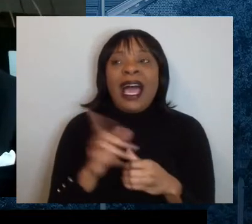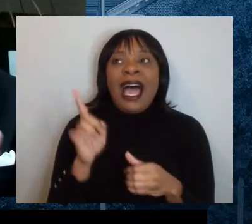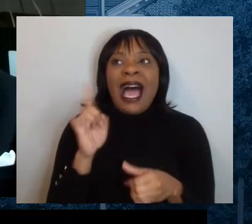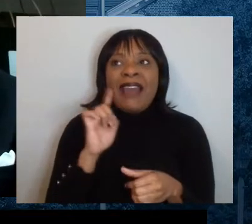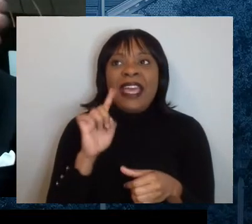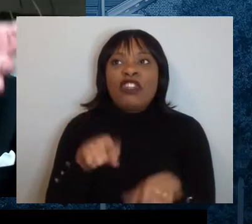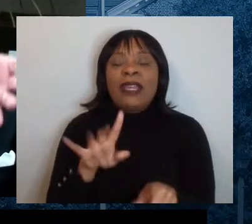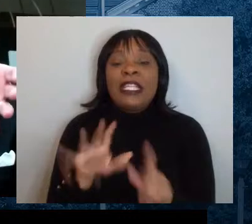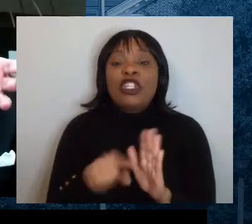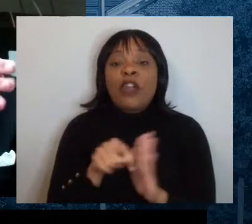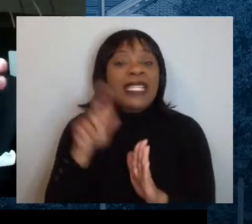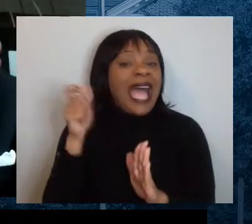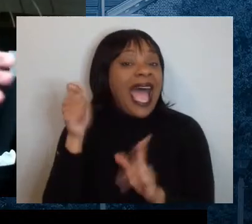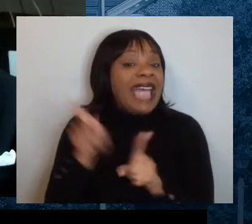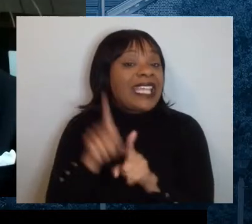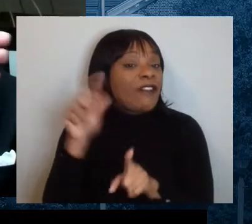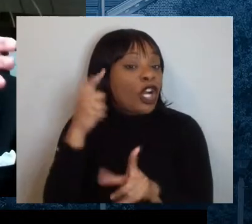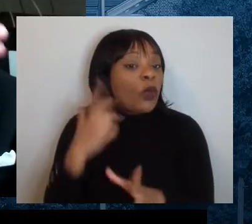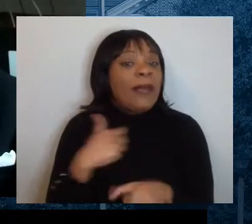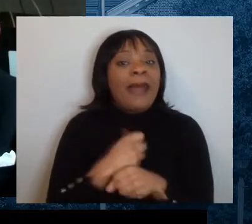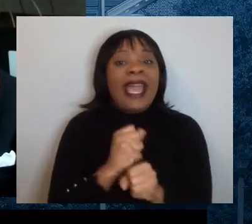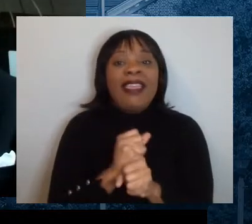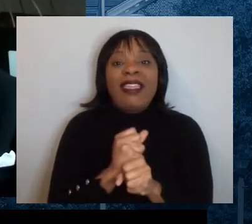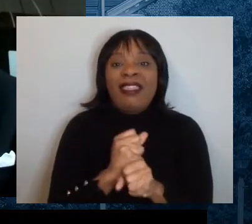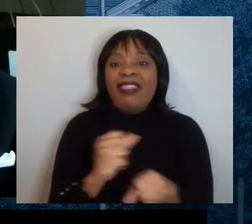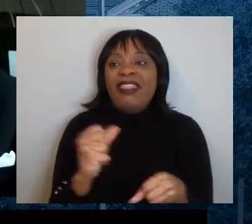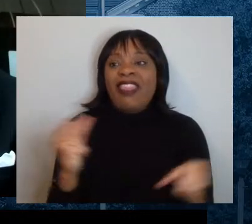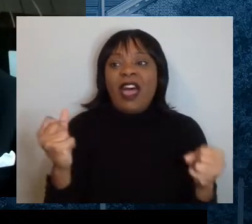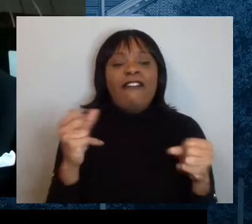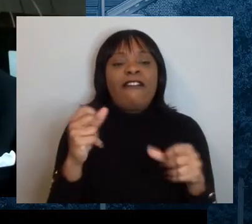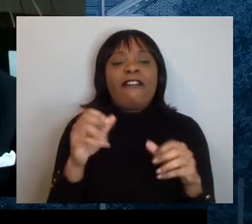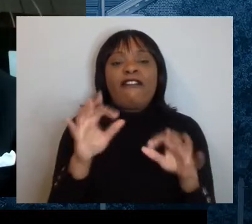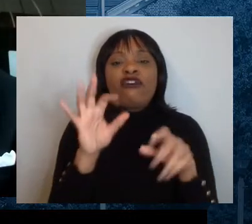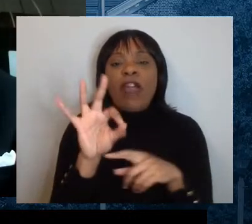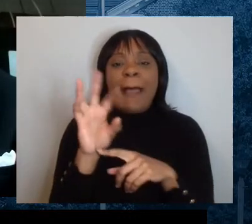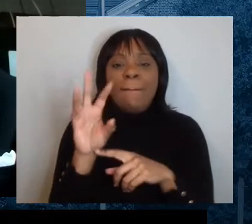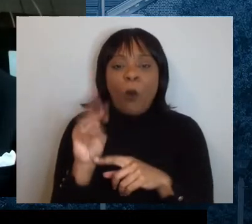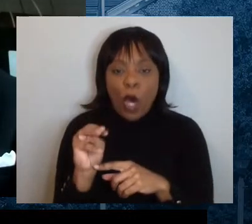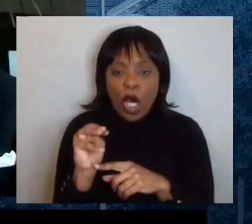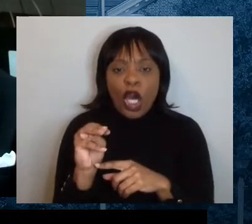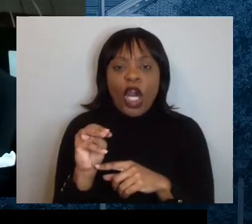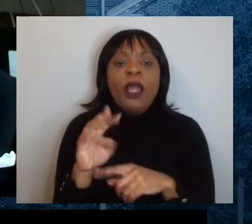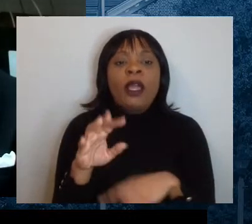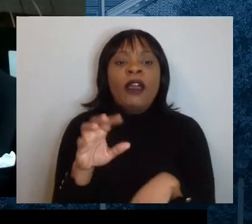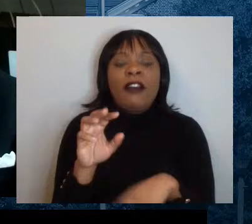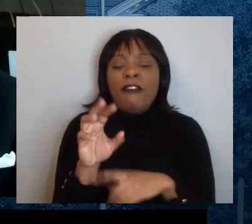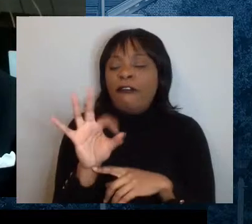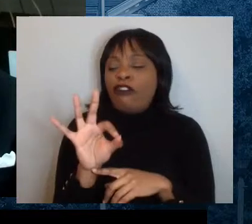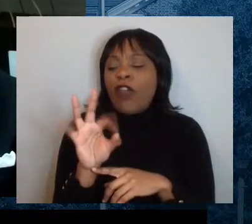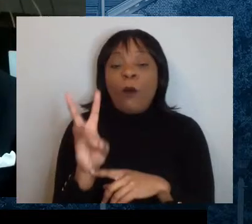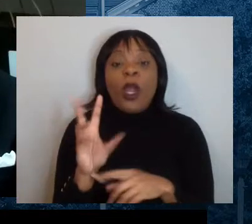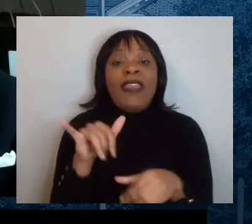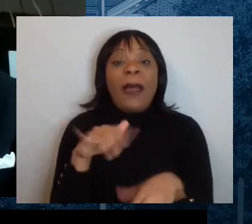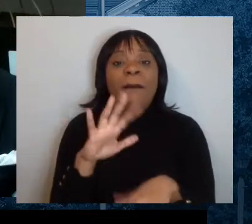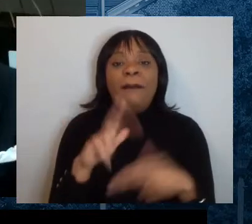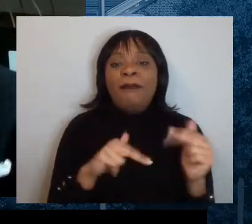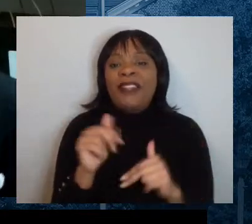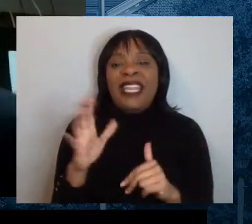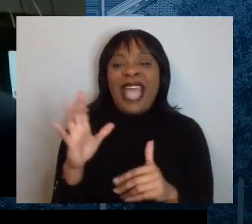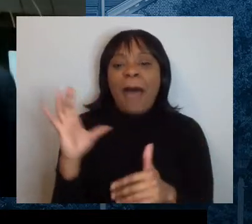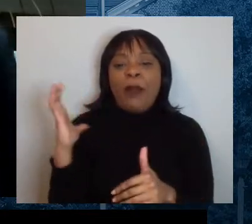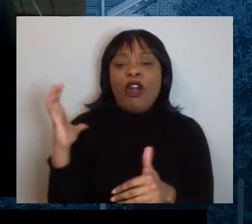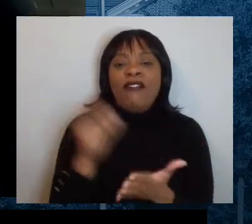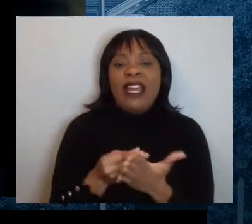we created the framework that drives fundraising and funding for capital programs. It's just a real privilege to introduce Senator Tom Carper.